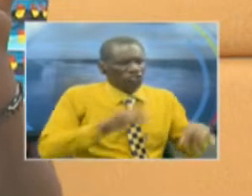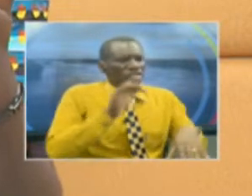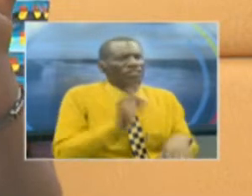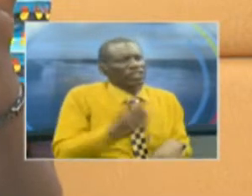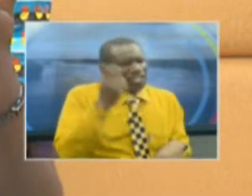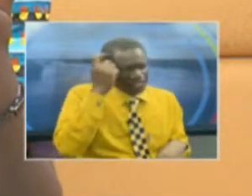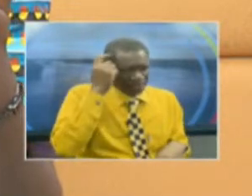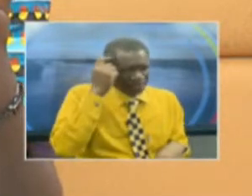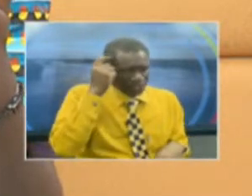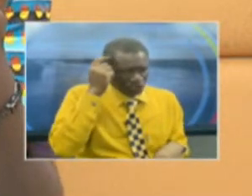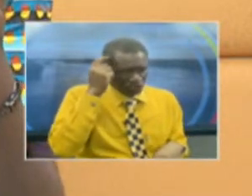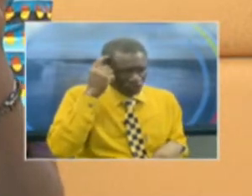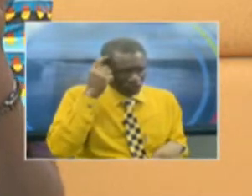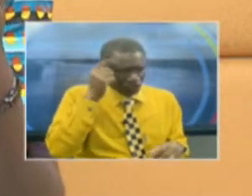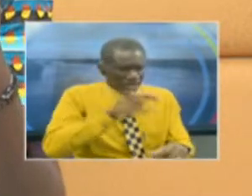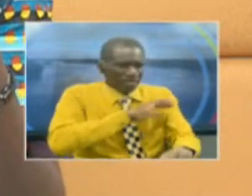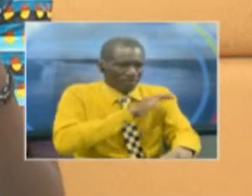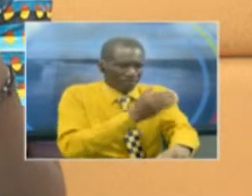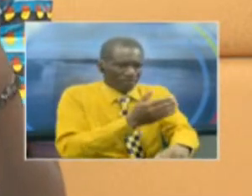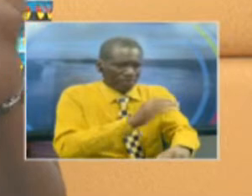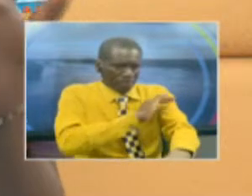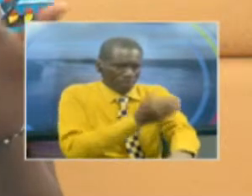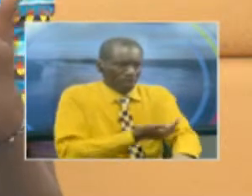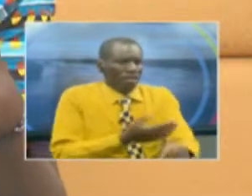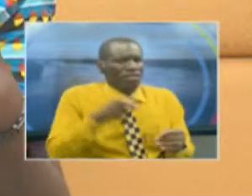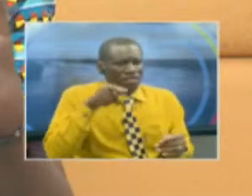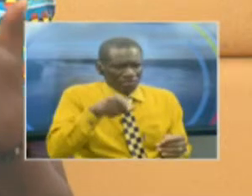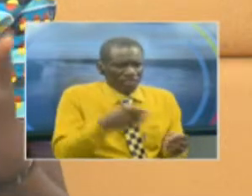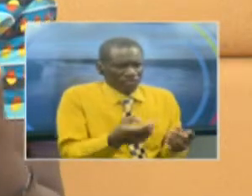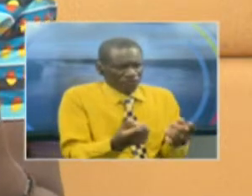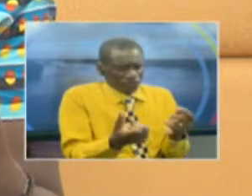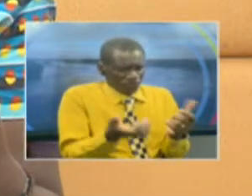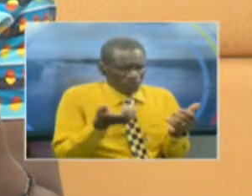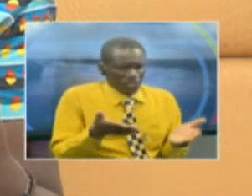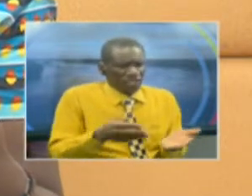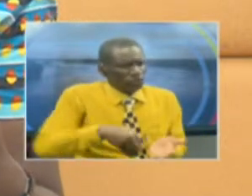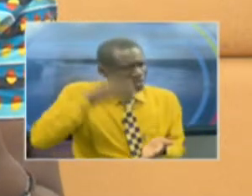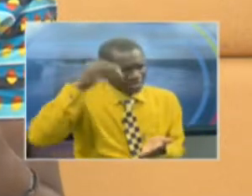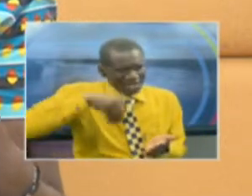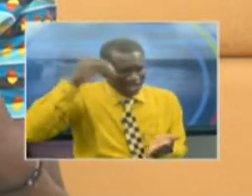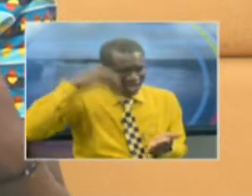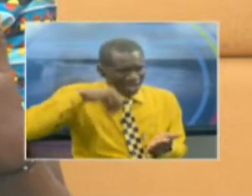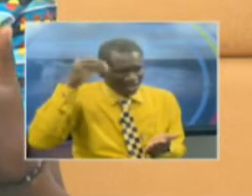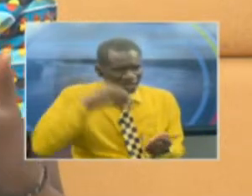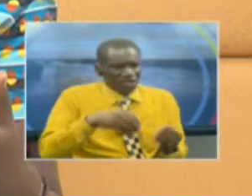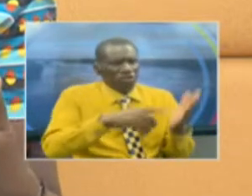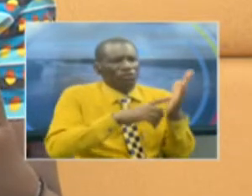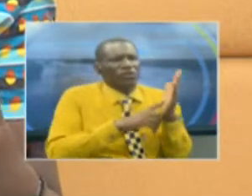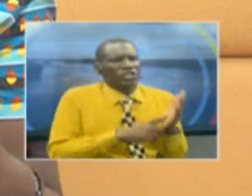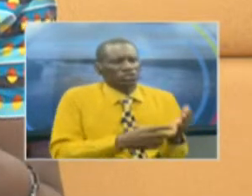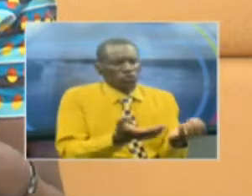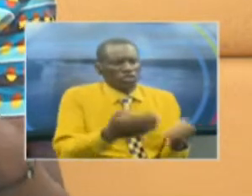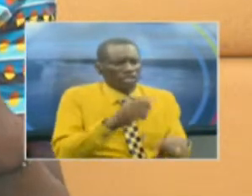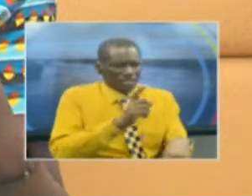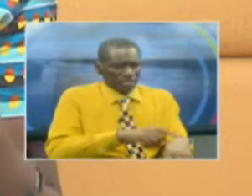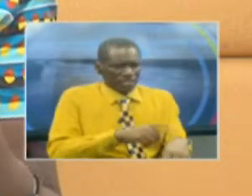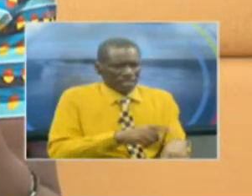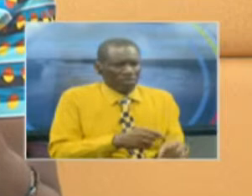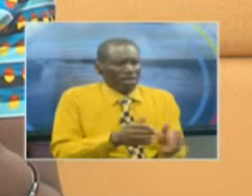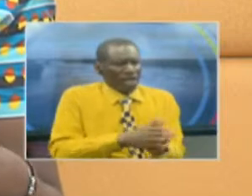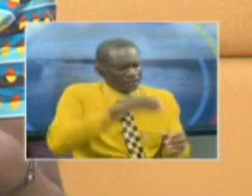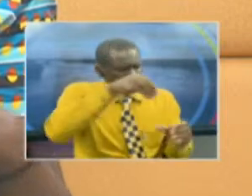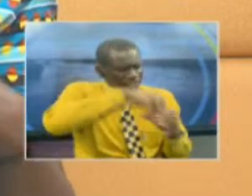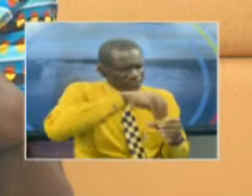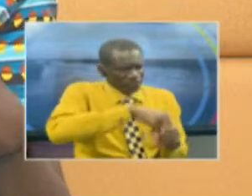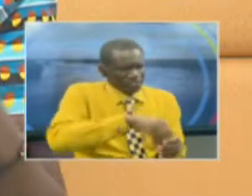mental faculties. So these skills need to be learned. Like they need to spend time and invest in